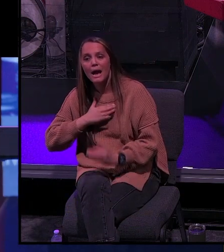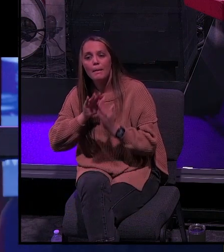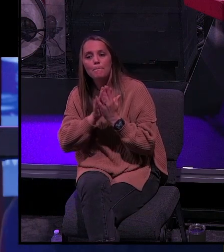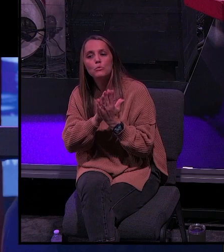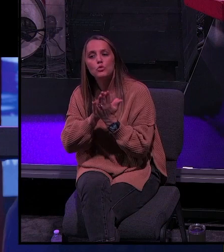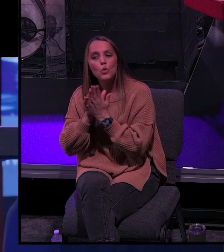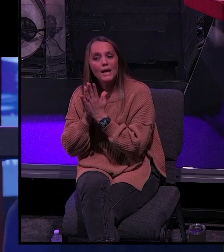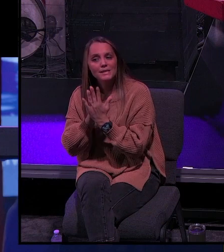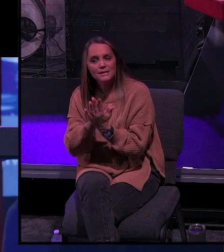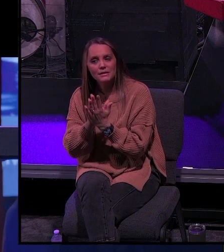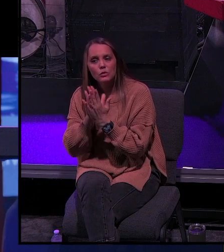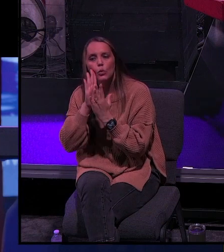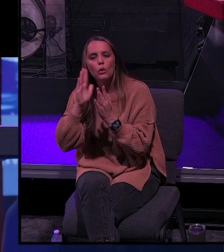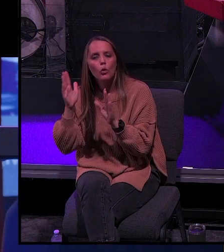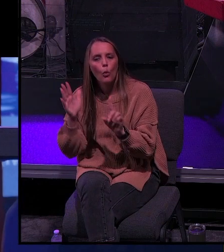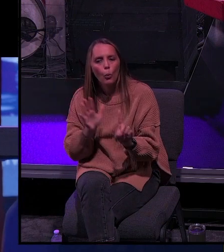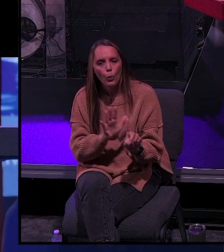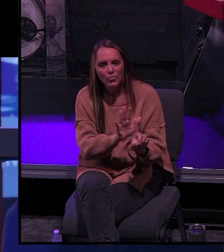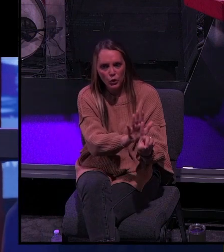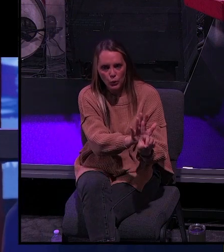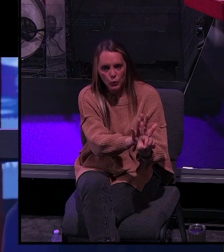will give you rest."